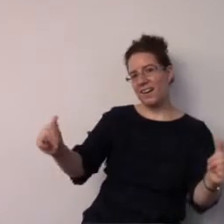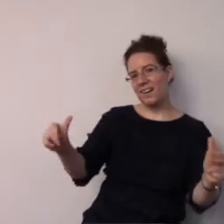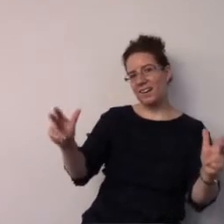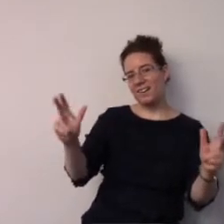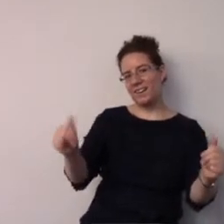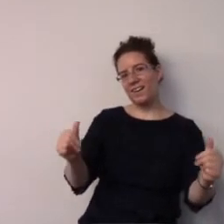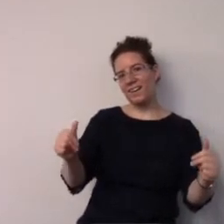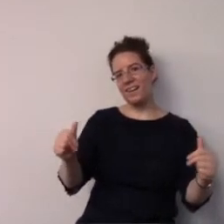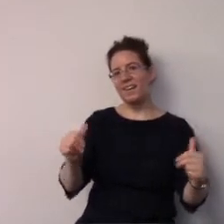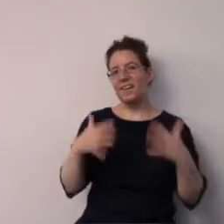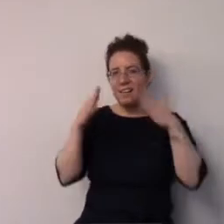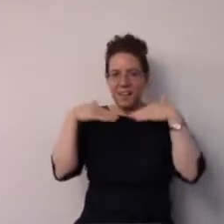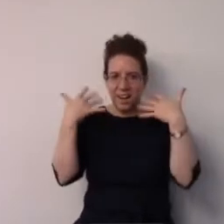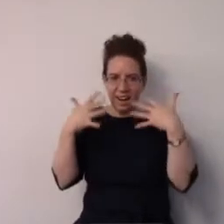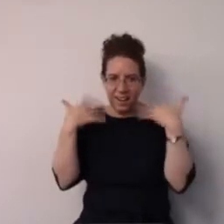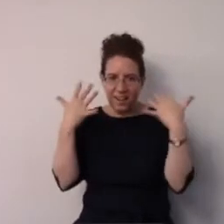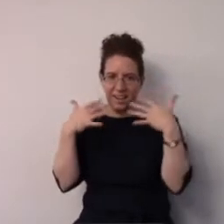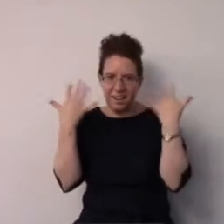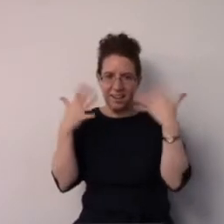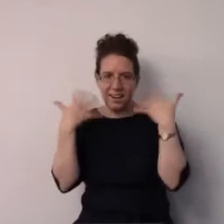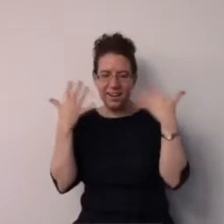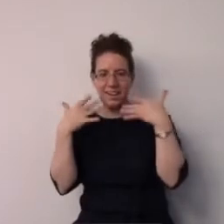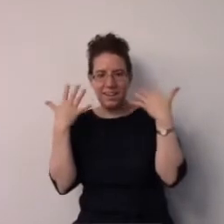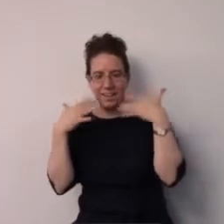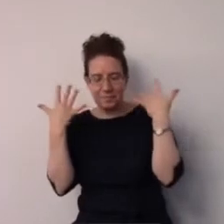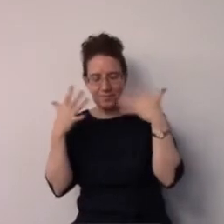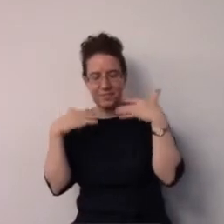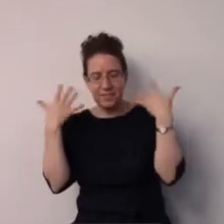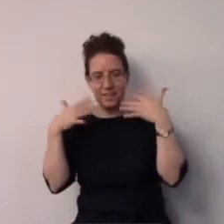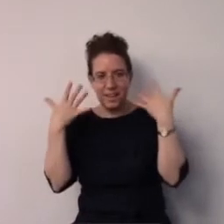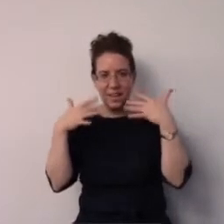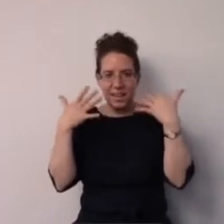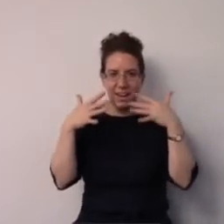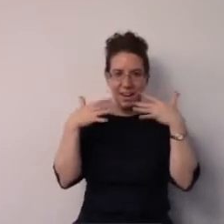Well, some of you are really struggling.